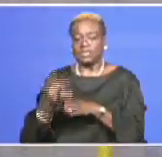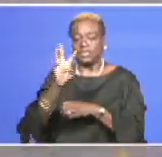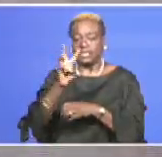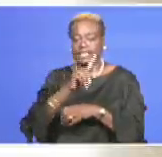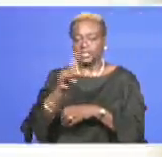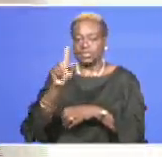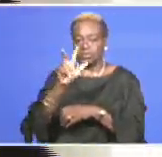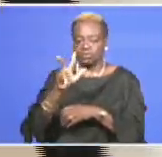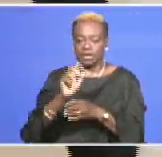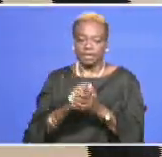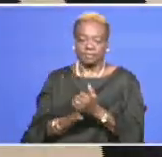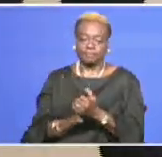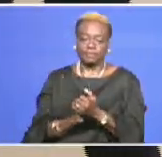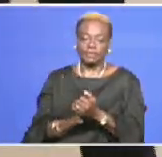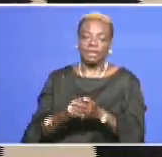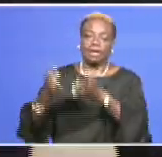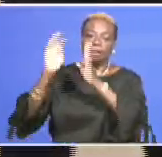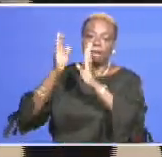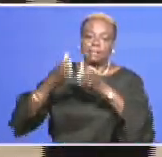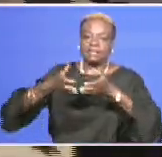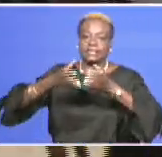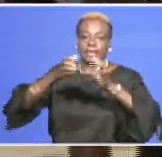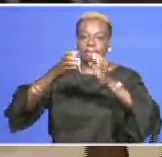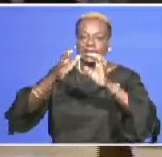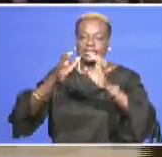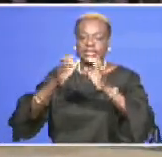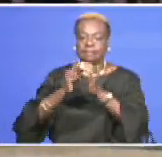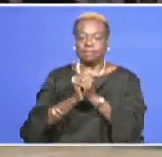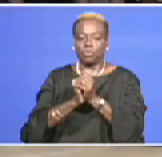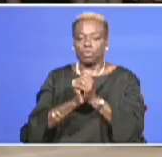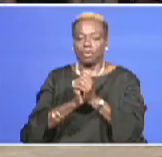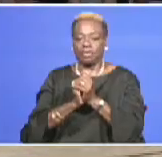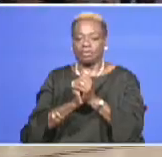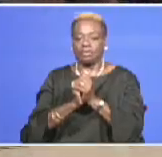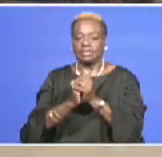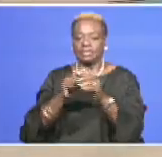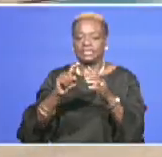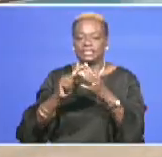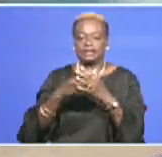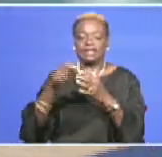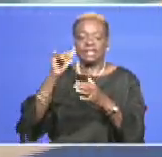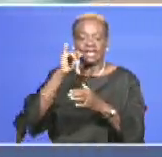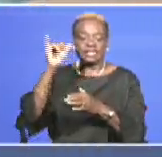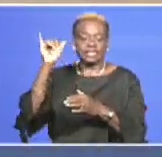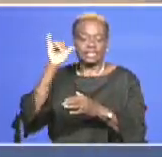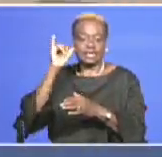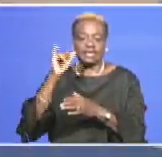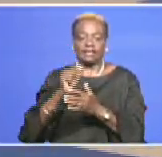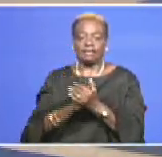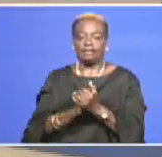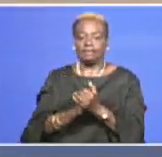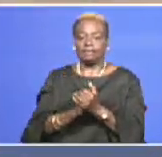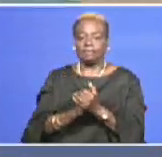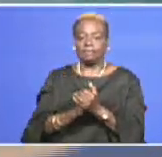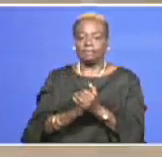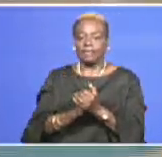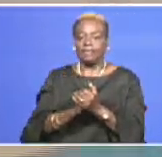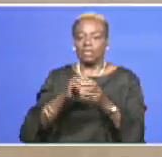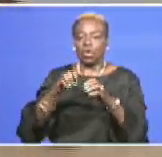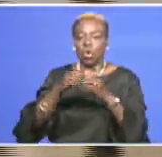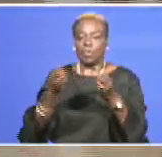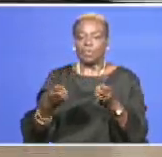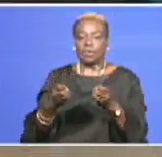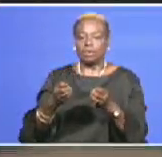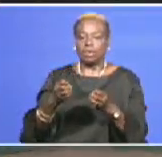6-3. The Bahamas Basketball Federation's Summer Thunder Series tipping off yesterday at the Kendall Isaacs Gym. In the opener, the Commonwealth